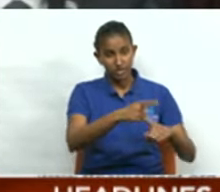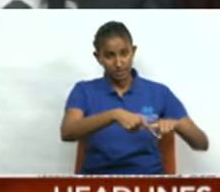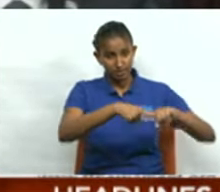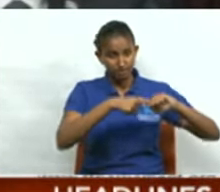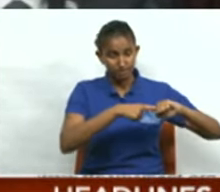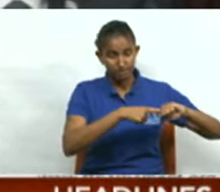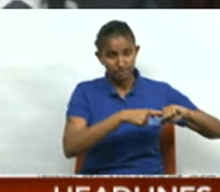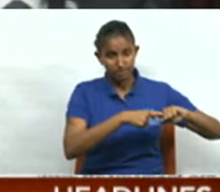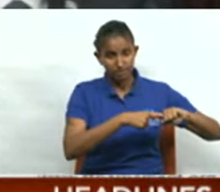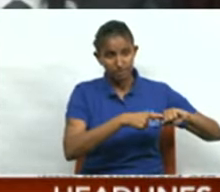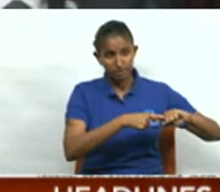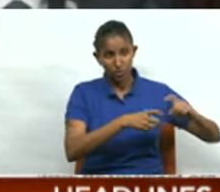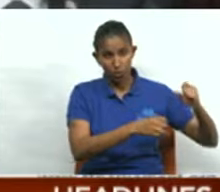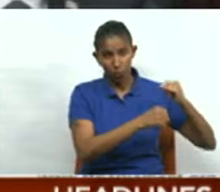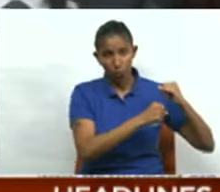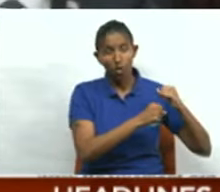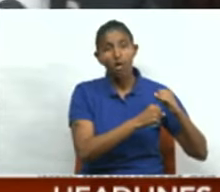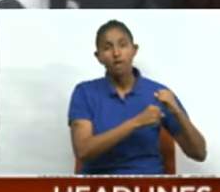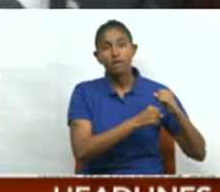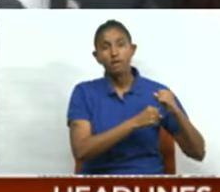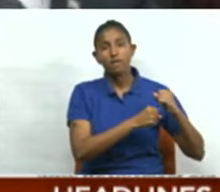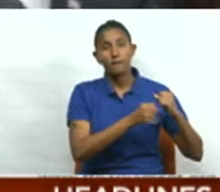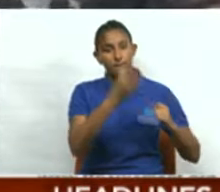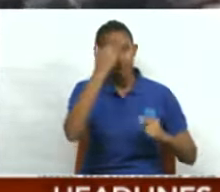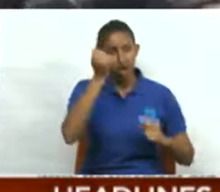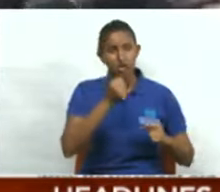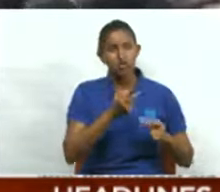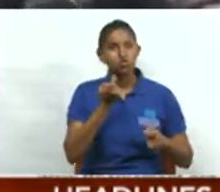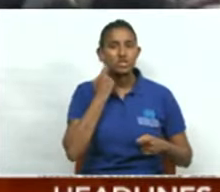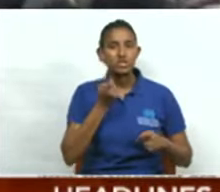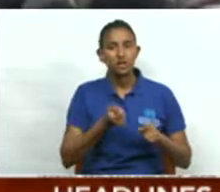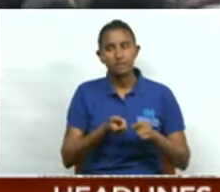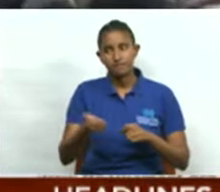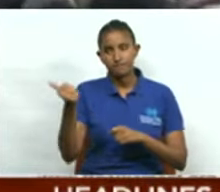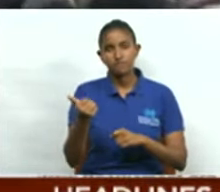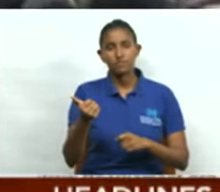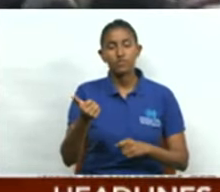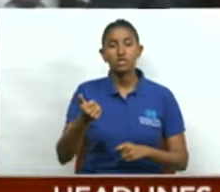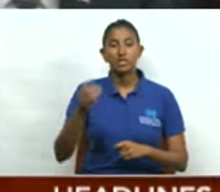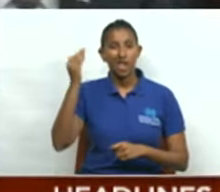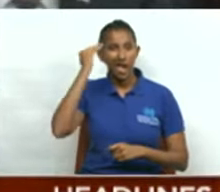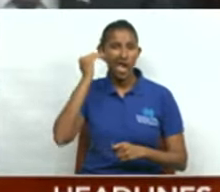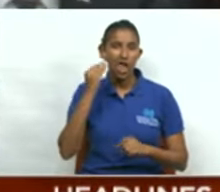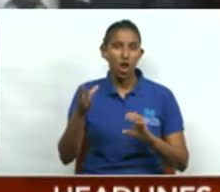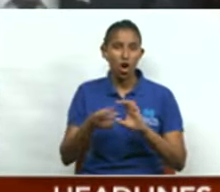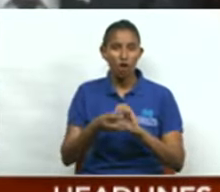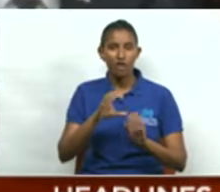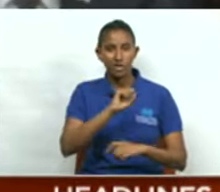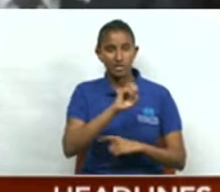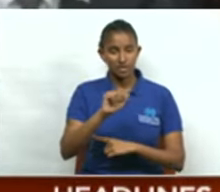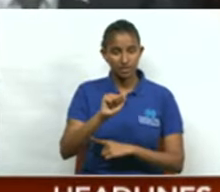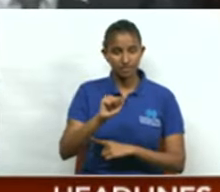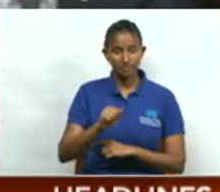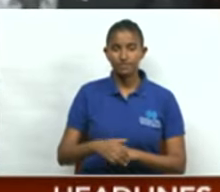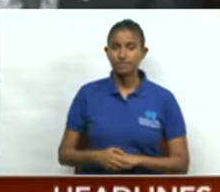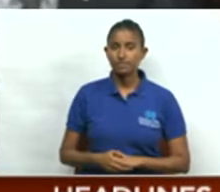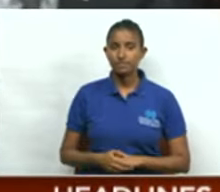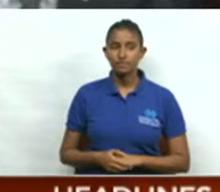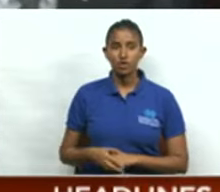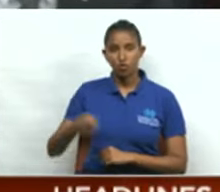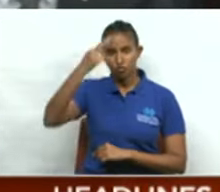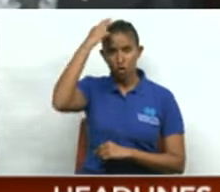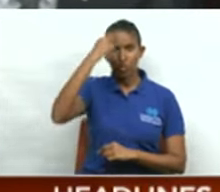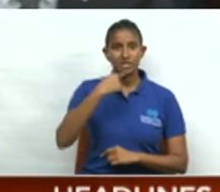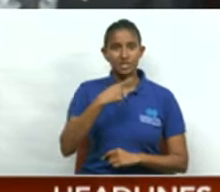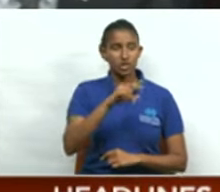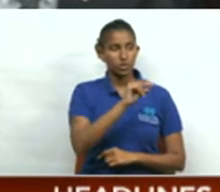head of the Strategic Services Agency. Prime Minister. No. Would the Prime Minister indicate whether there's a concern